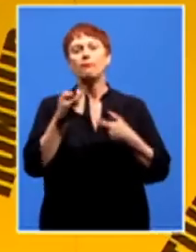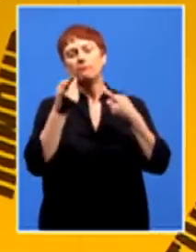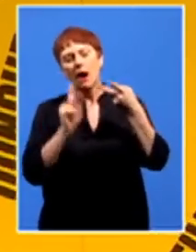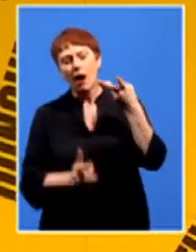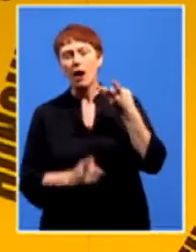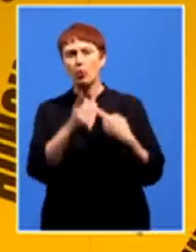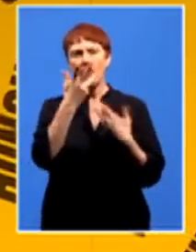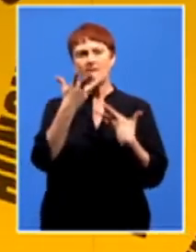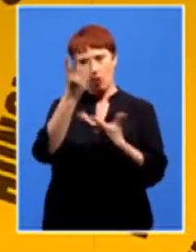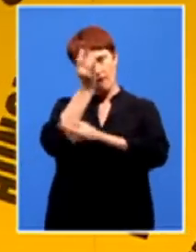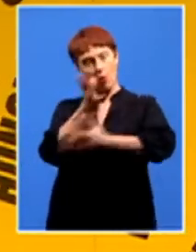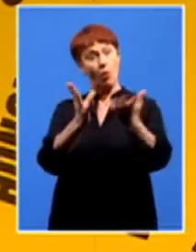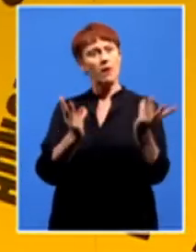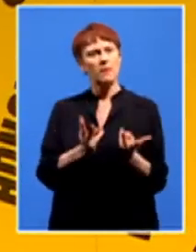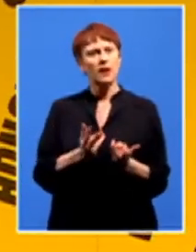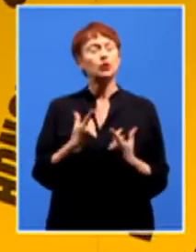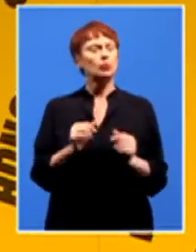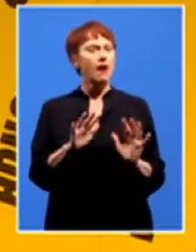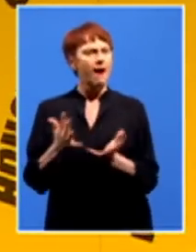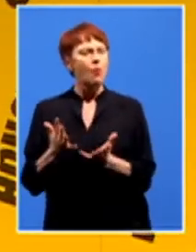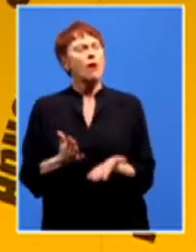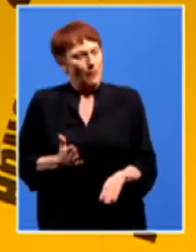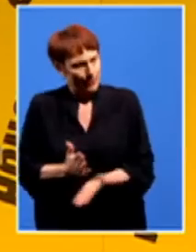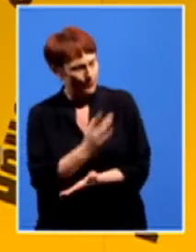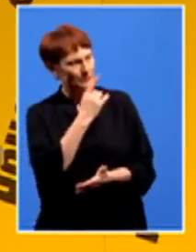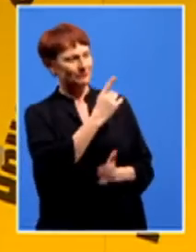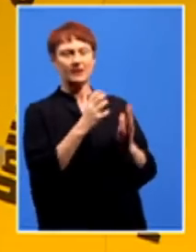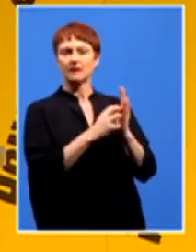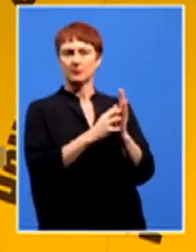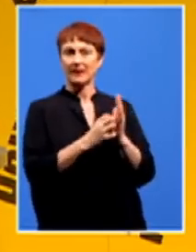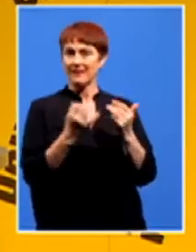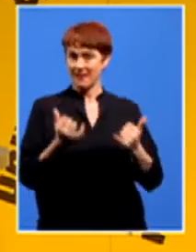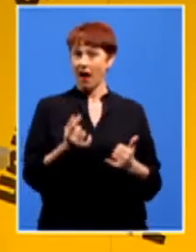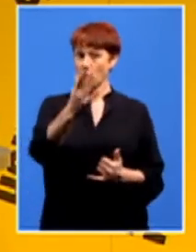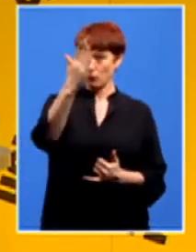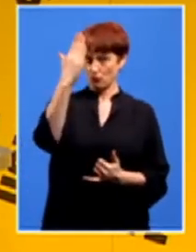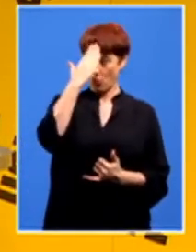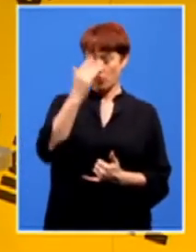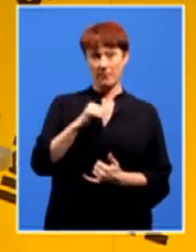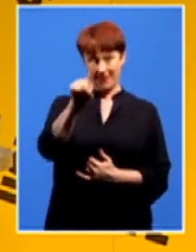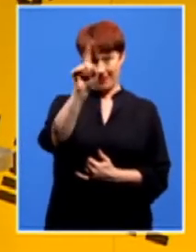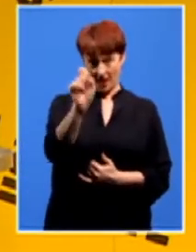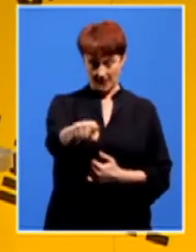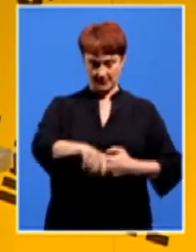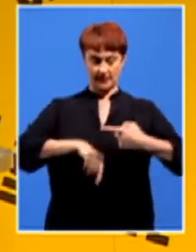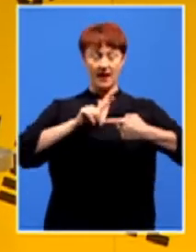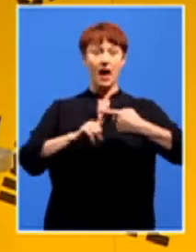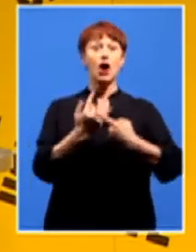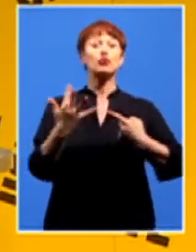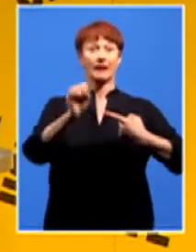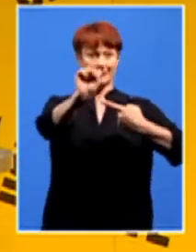asking the question, are adverts inclusive? You can choose from our standard 3 colors. Green is